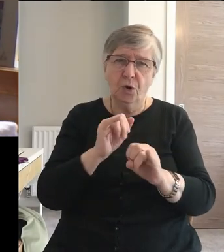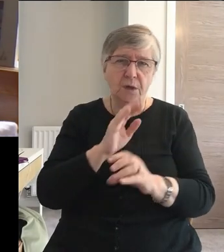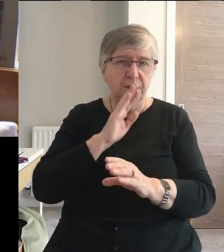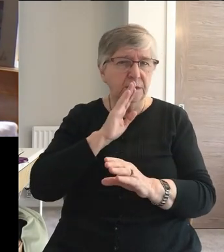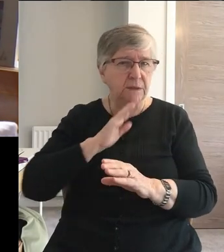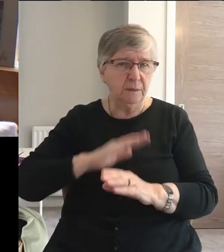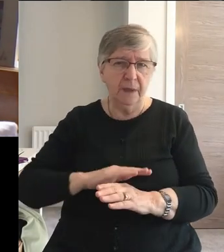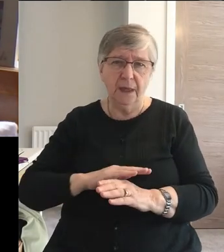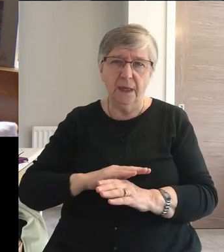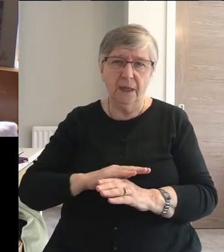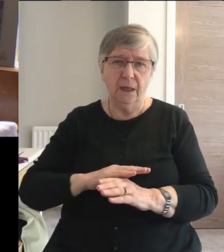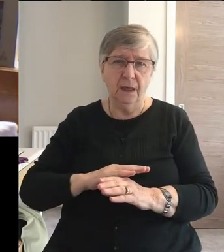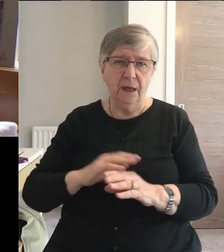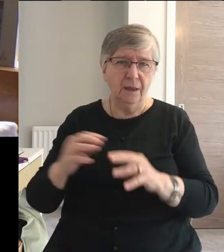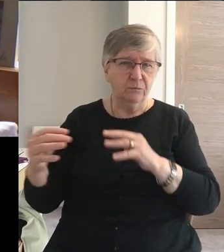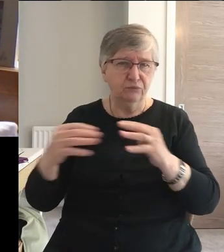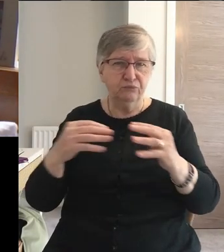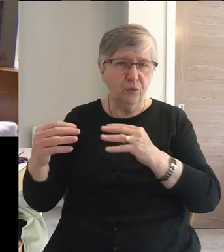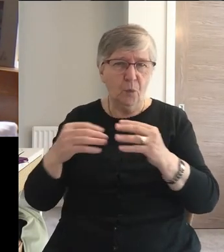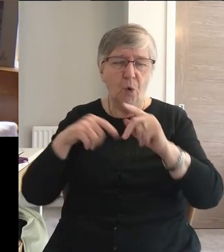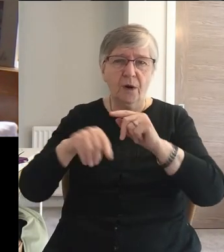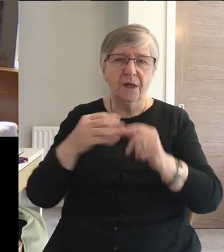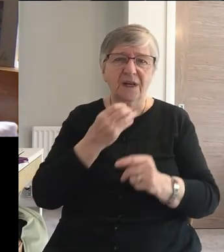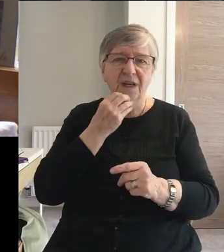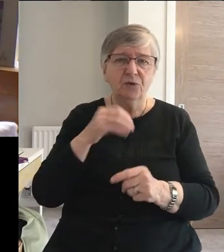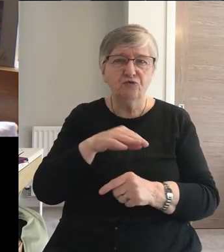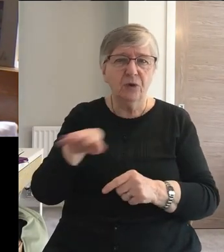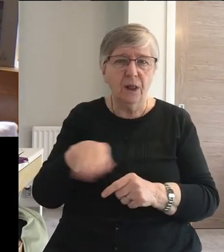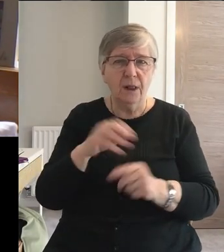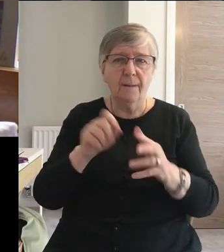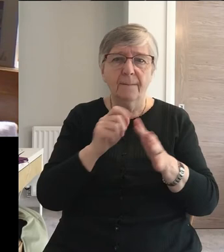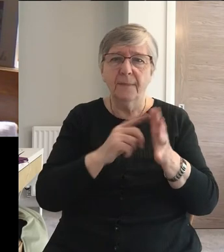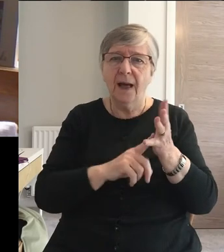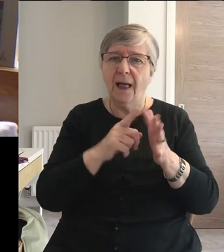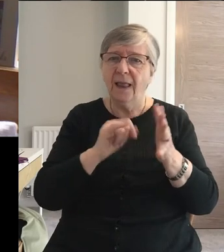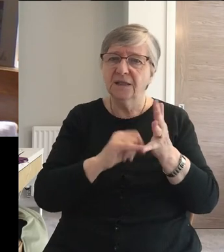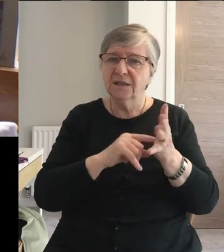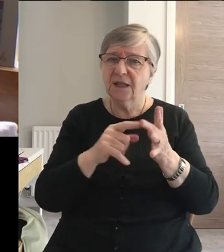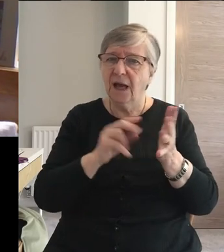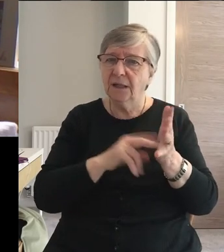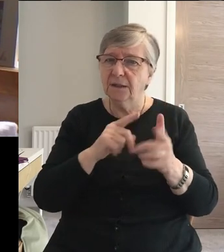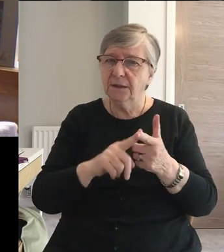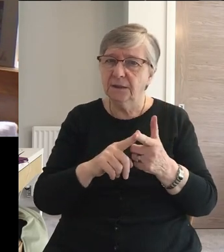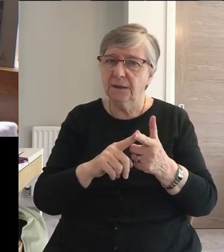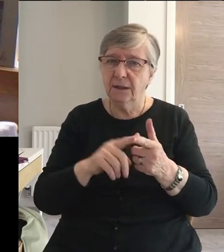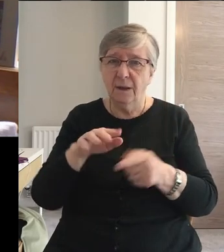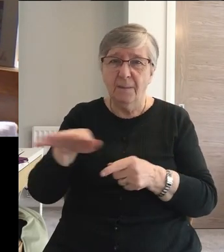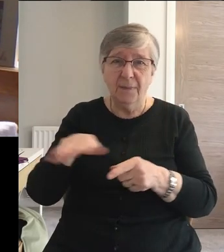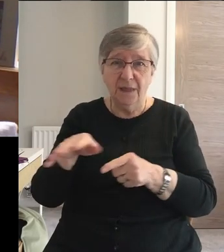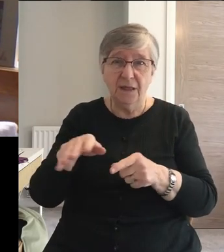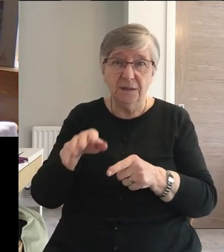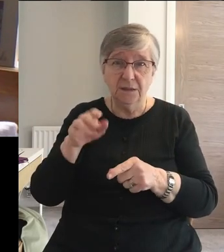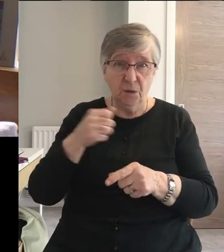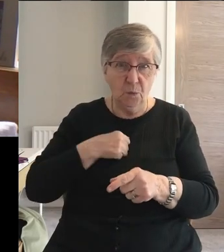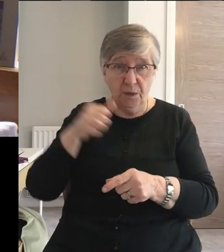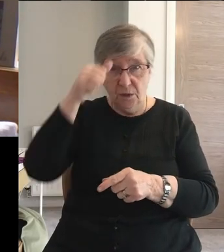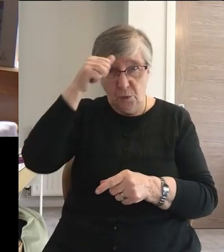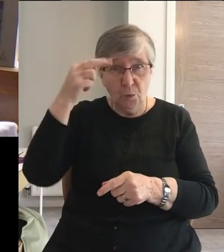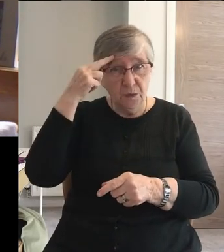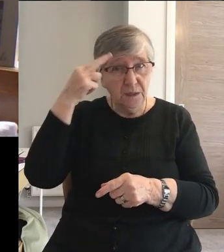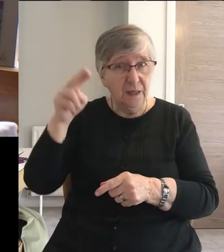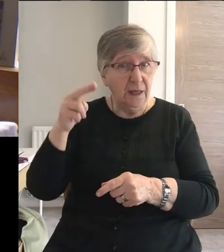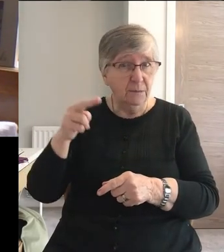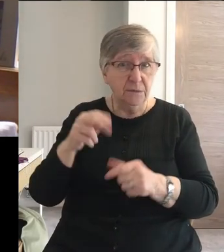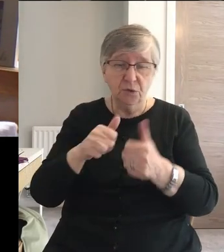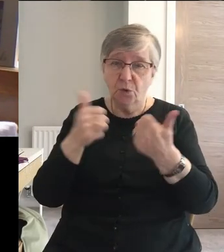recent days the carnage happening in Israel and Palestine, in places whose names we know so well, even if we've never